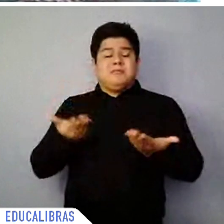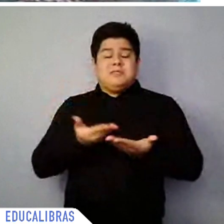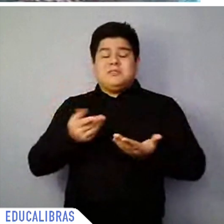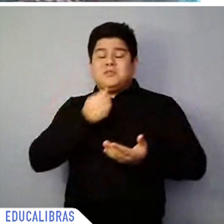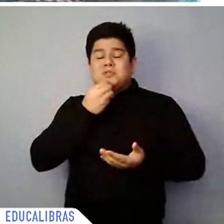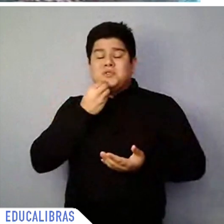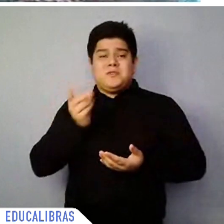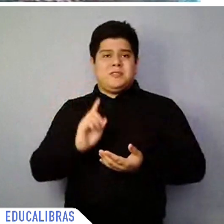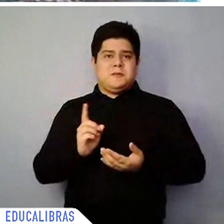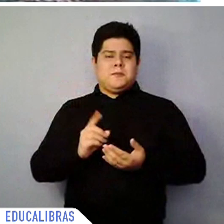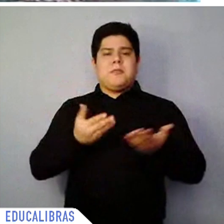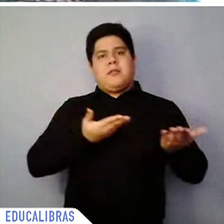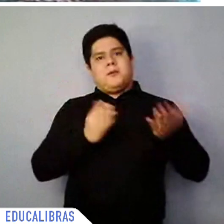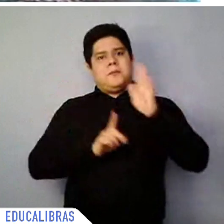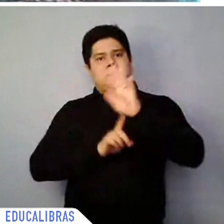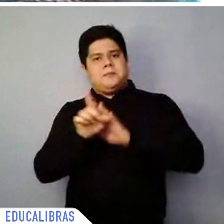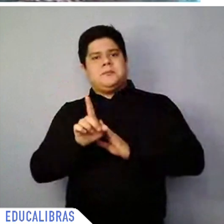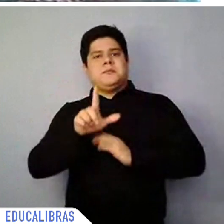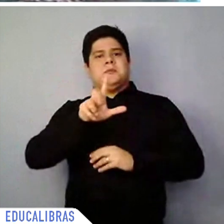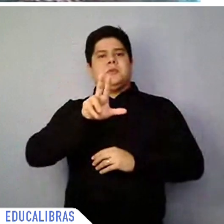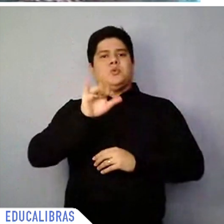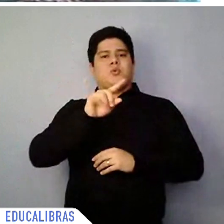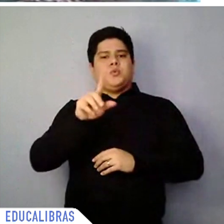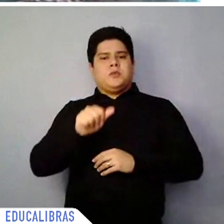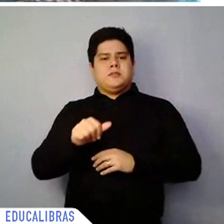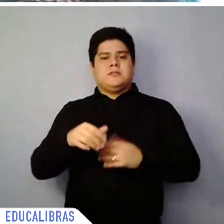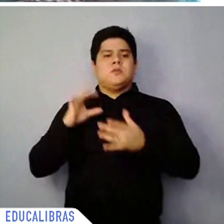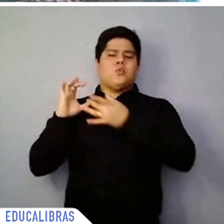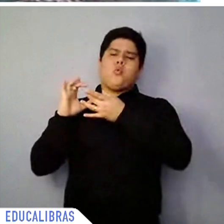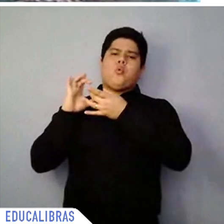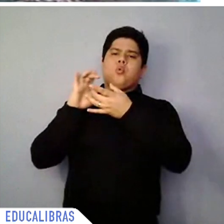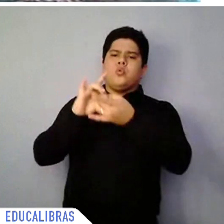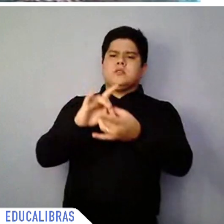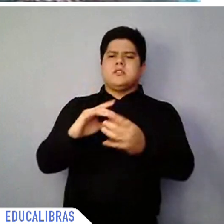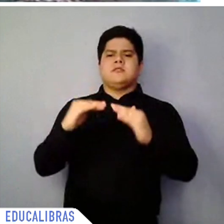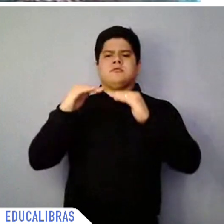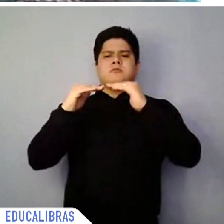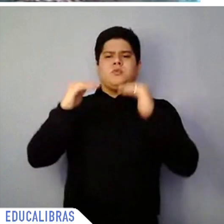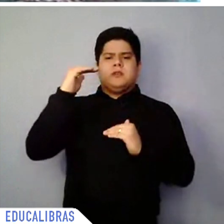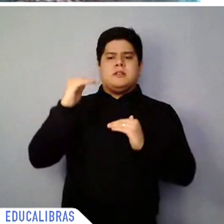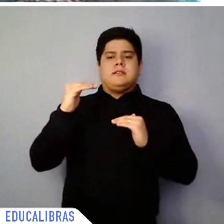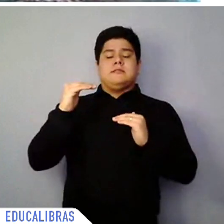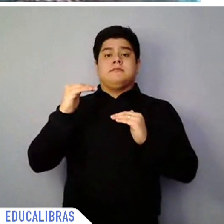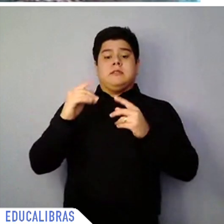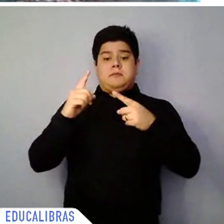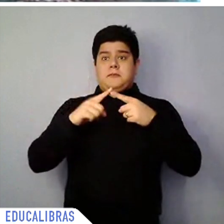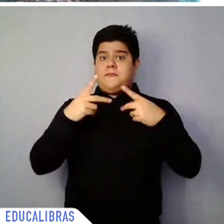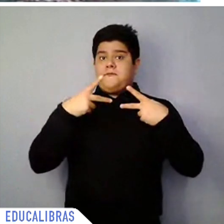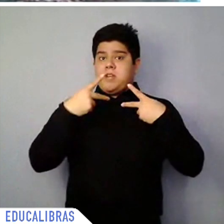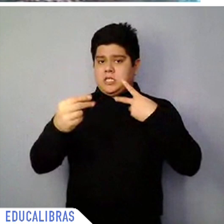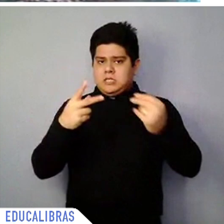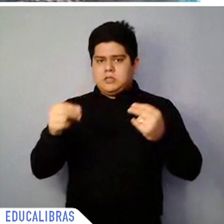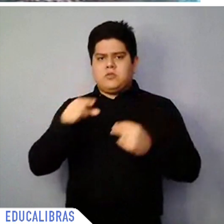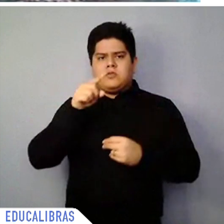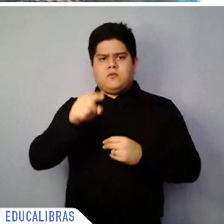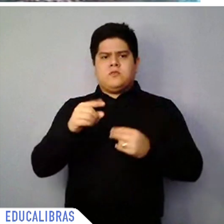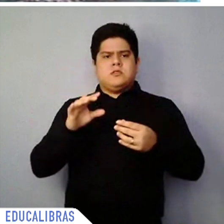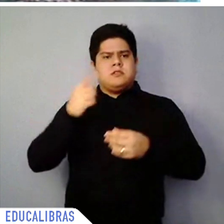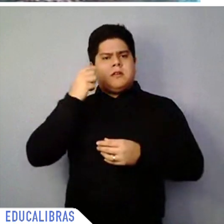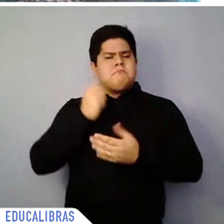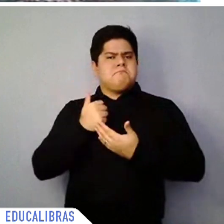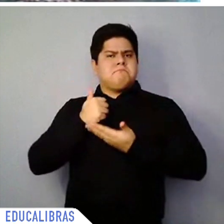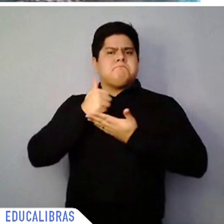the other diseases that we shouldn't be suffering from, but we are still suffering now from them. So with Luiza Helena Trajano now on the